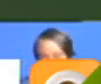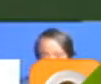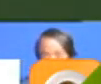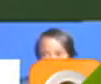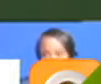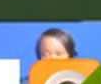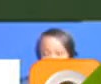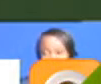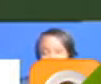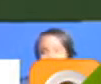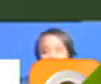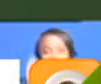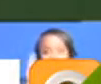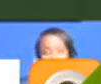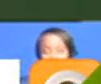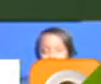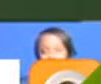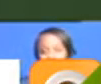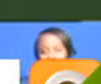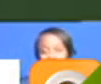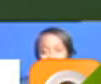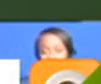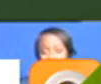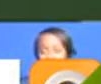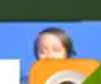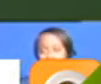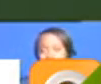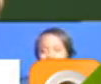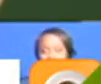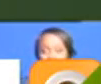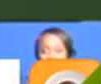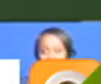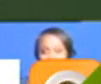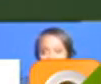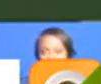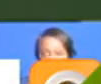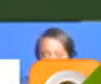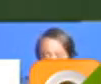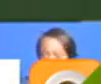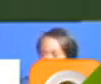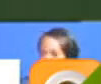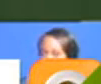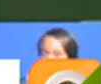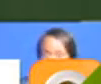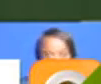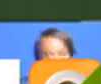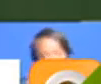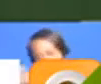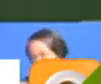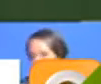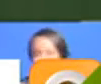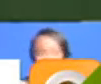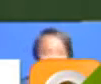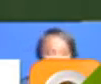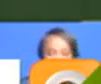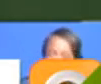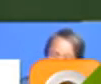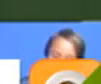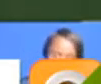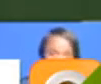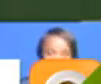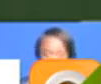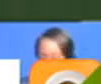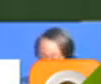We will be speaking to many of the other issues as we move